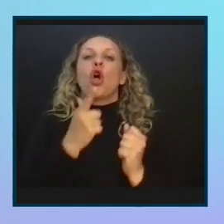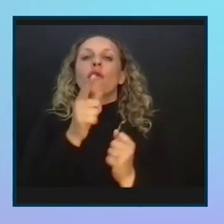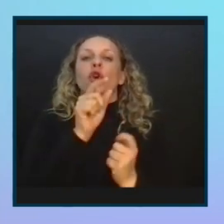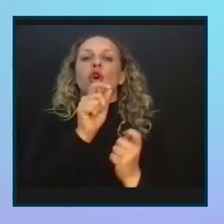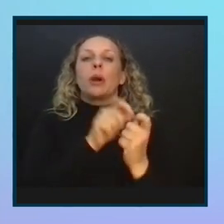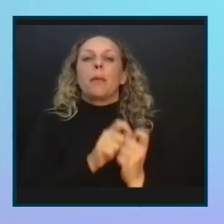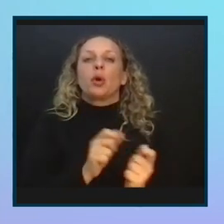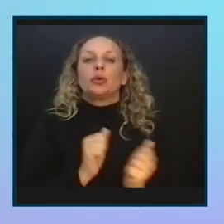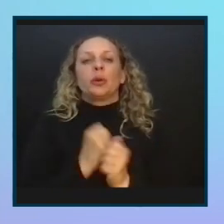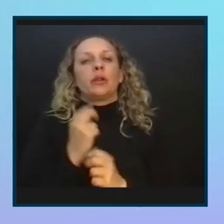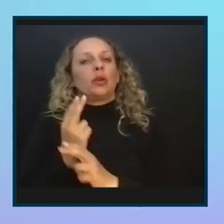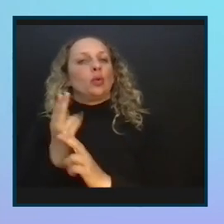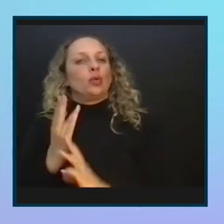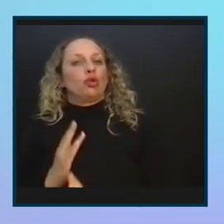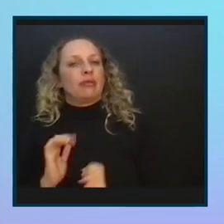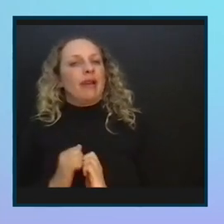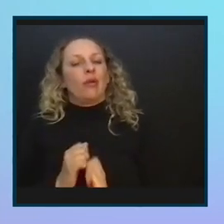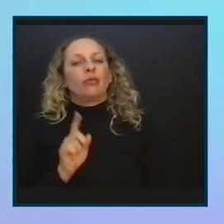users.